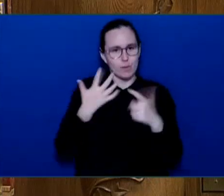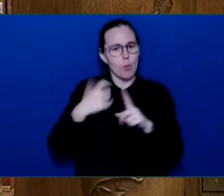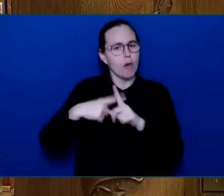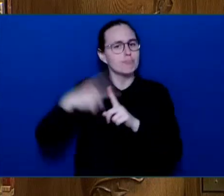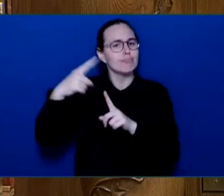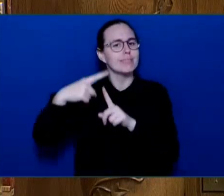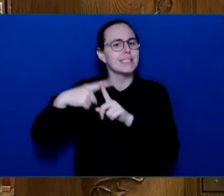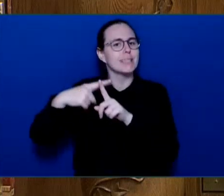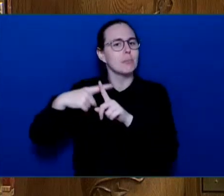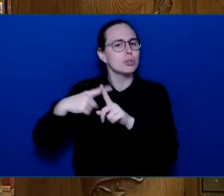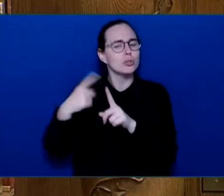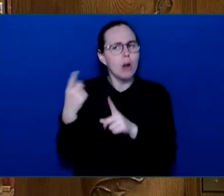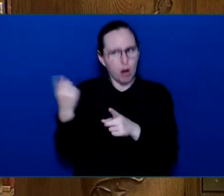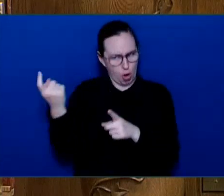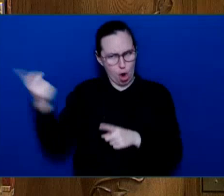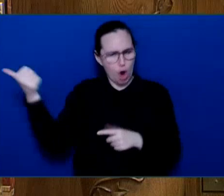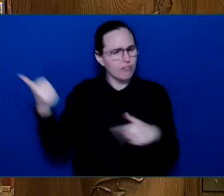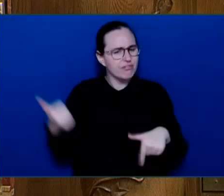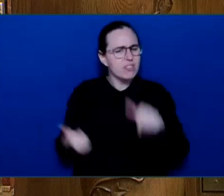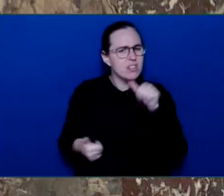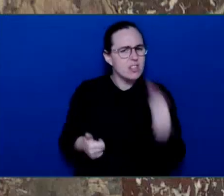Premier. Thank you,